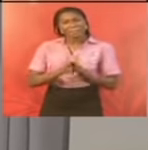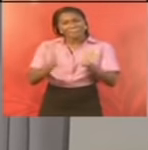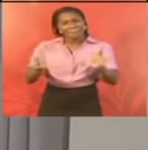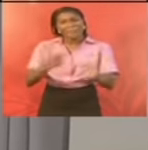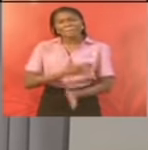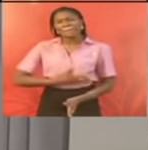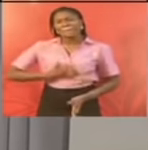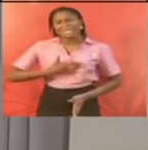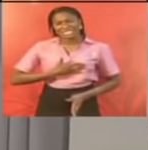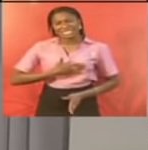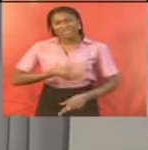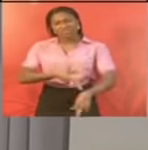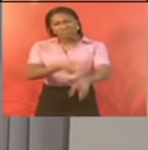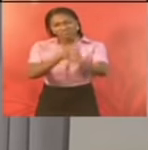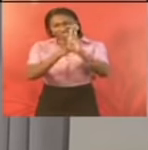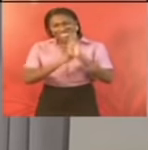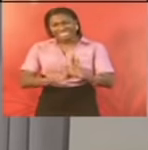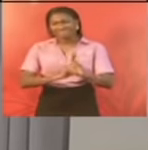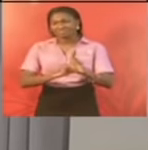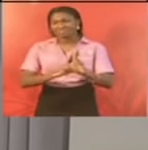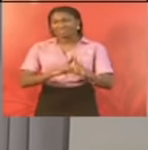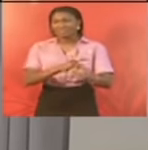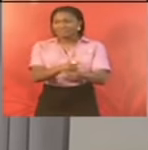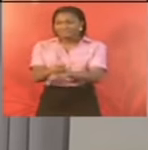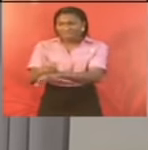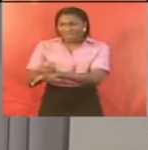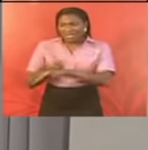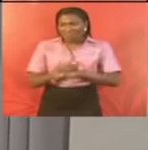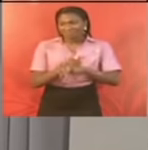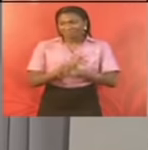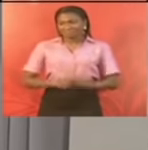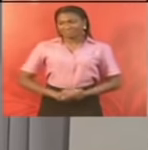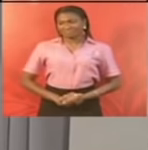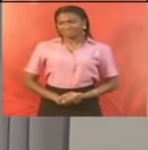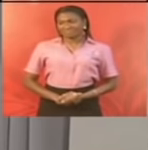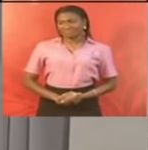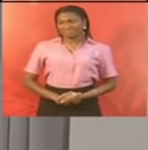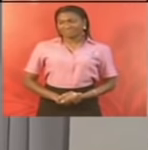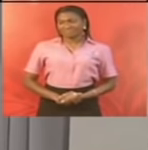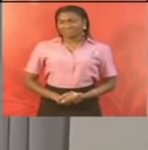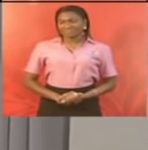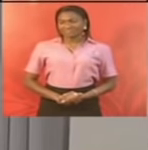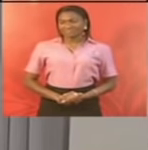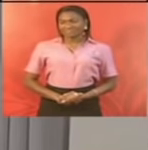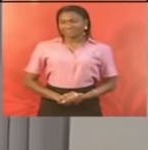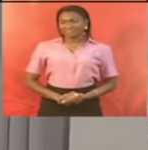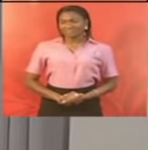by not endangering their lives, their positions.